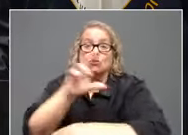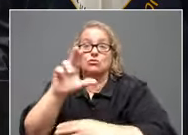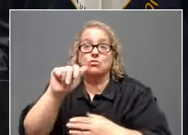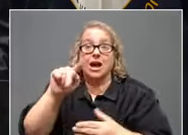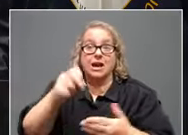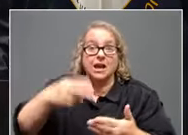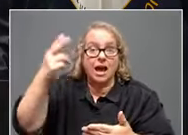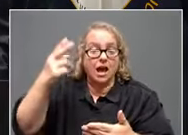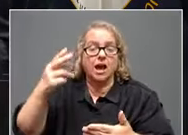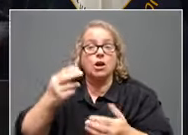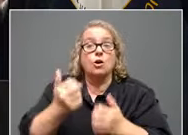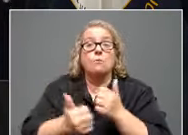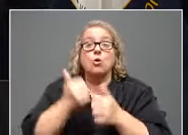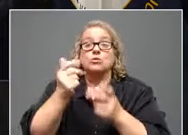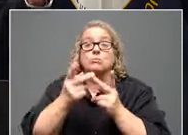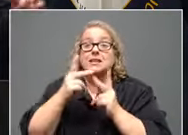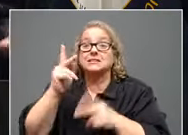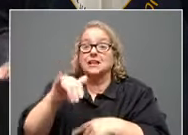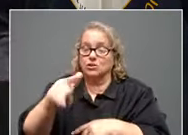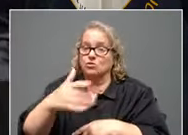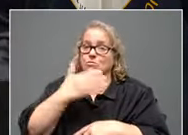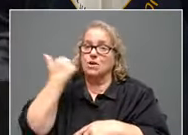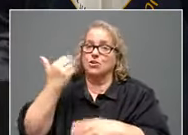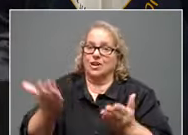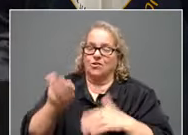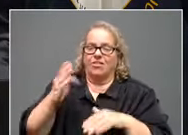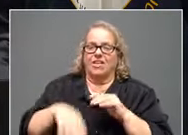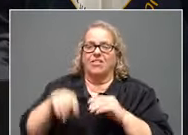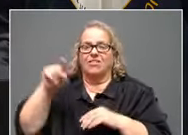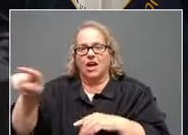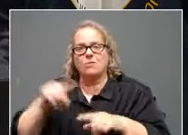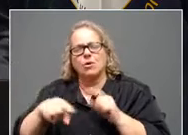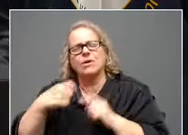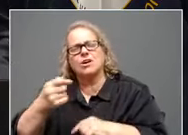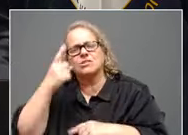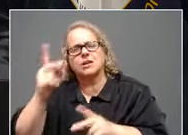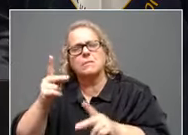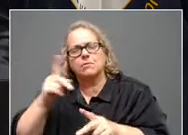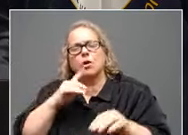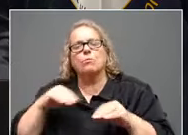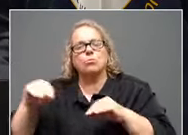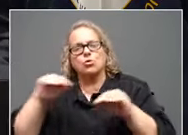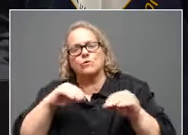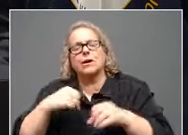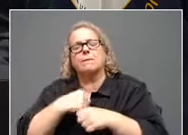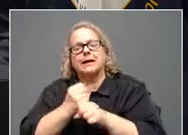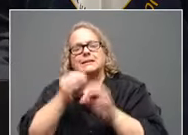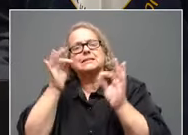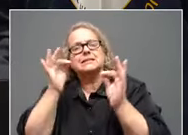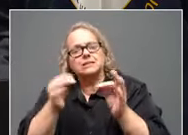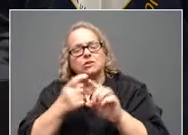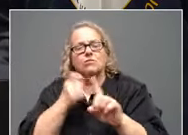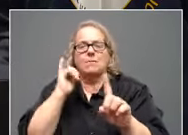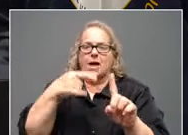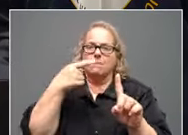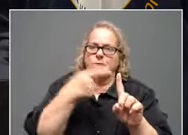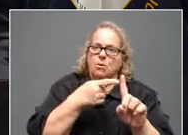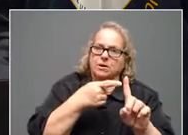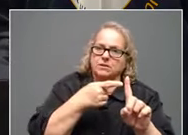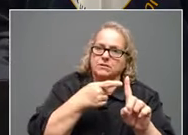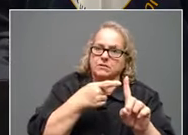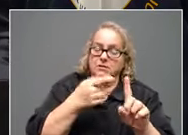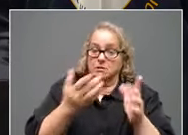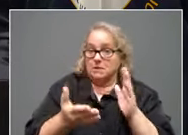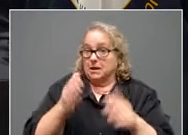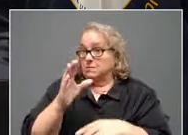going to be better off here than there. But we get that people are moving around, and make a decision from there. It may be when we